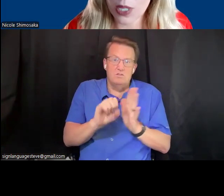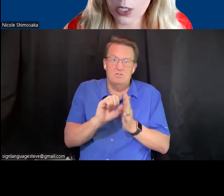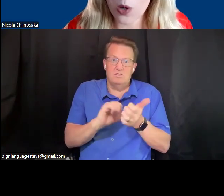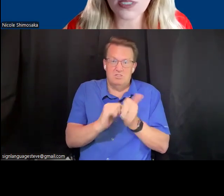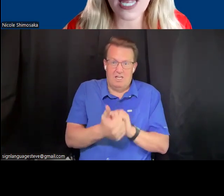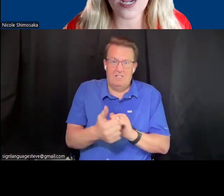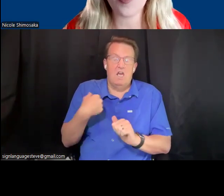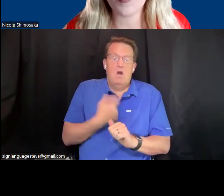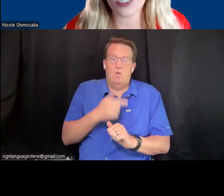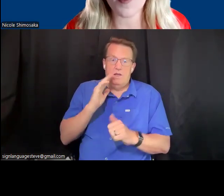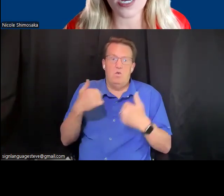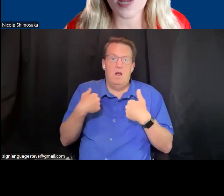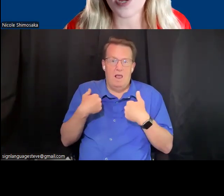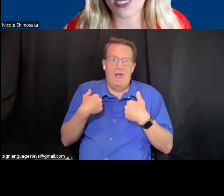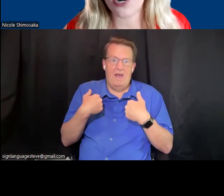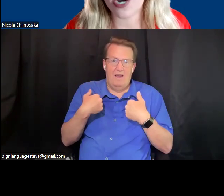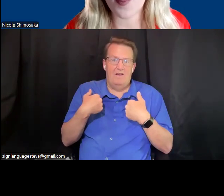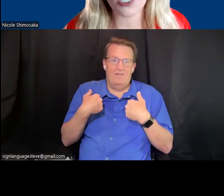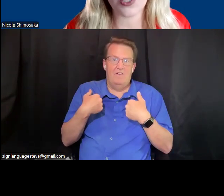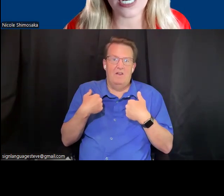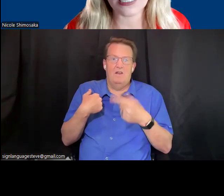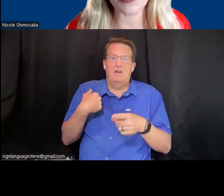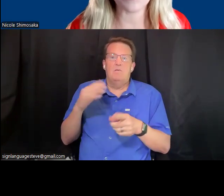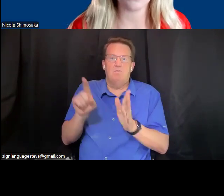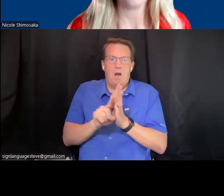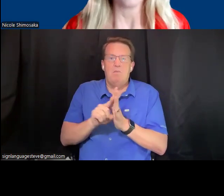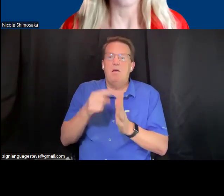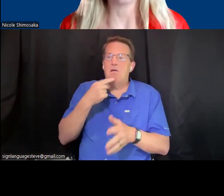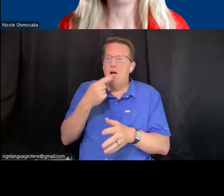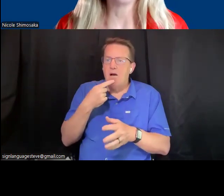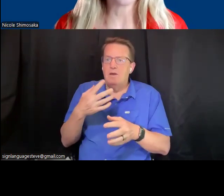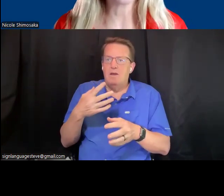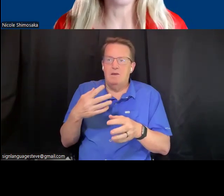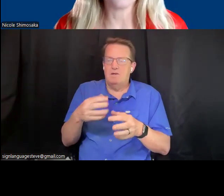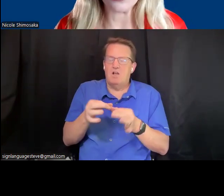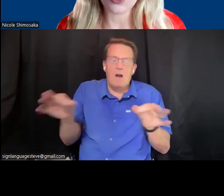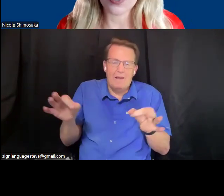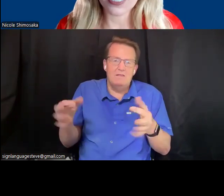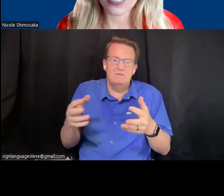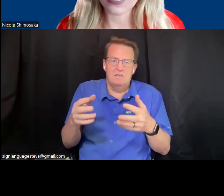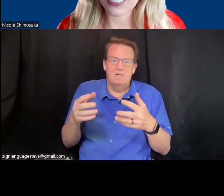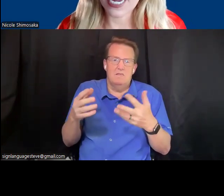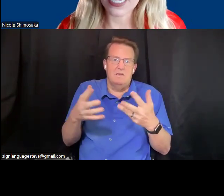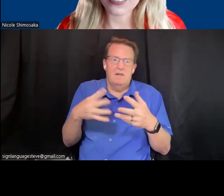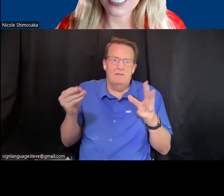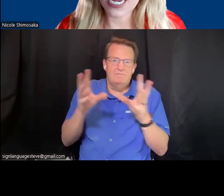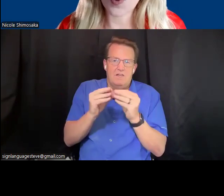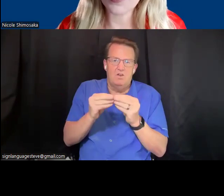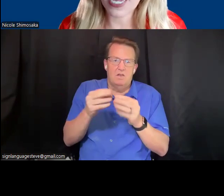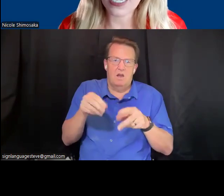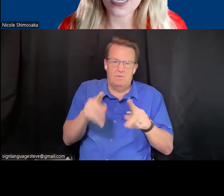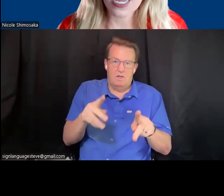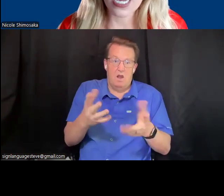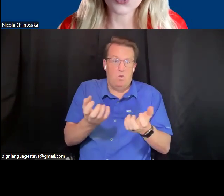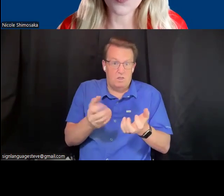with its own set of public comment and public hearing opportunities. I strongly encourage you to visit the CDA